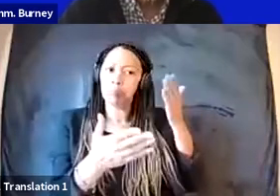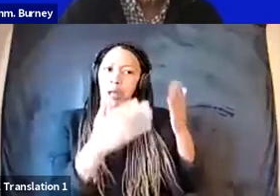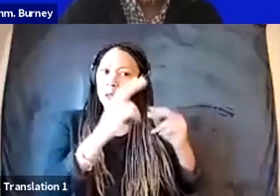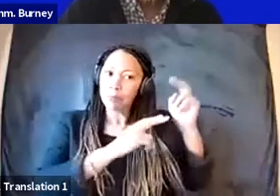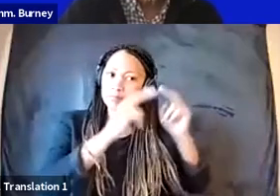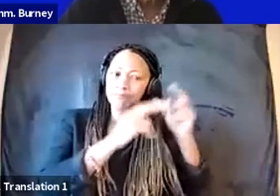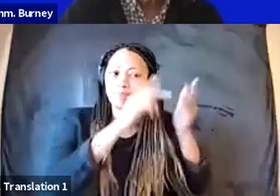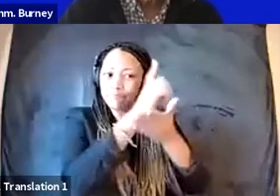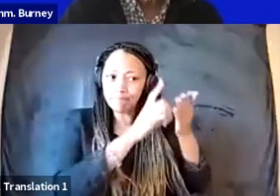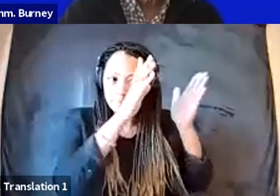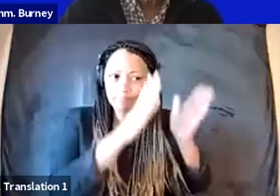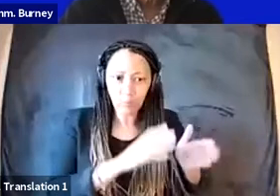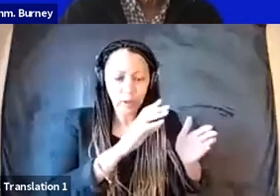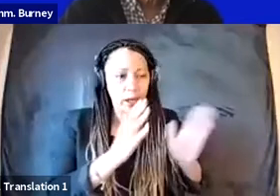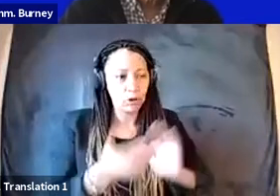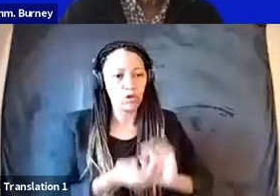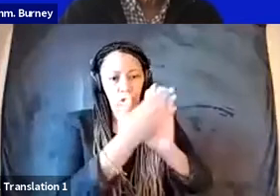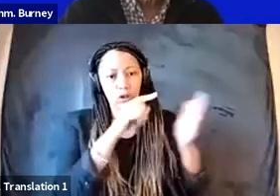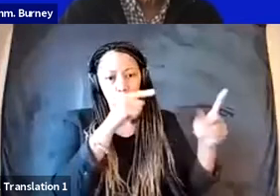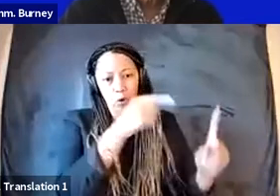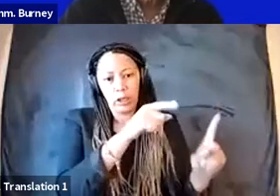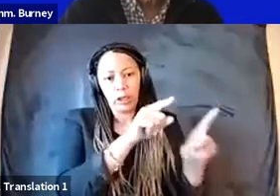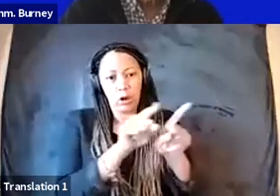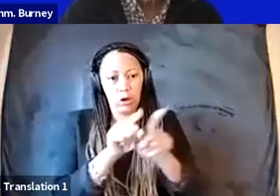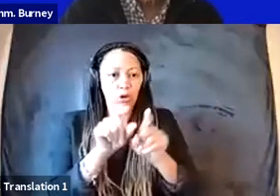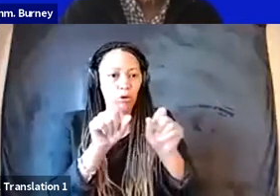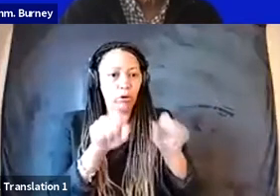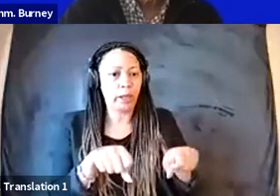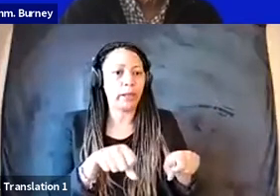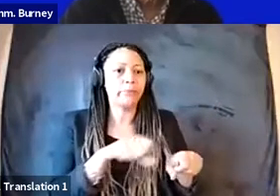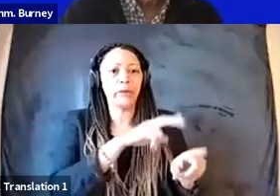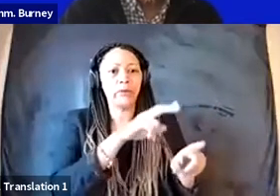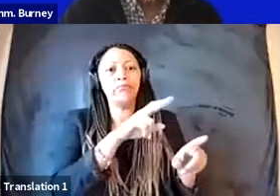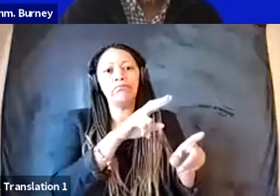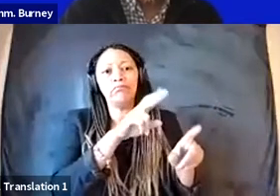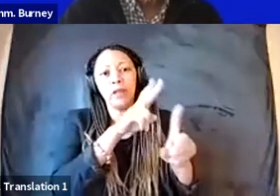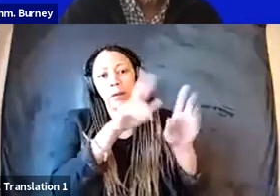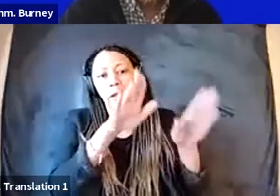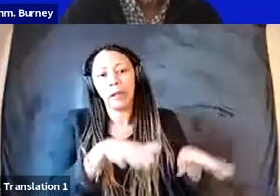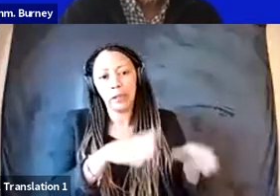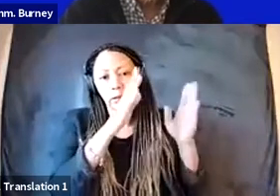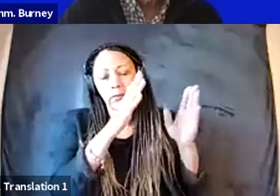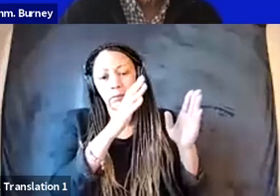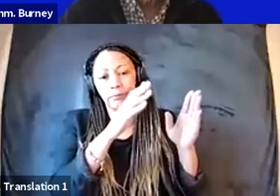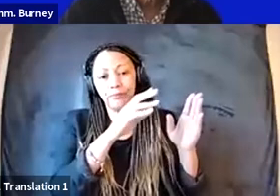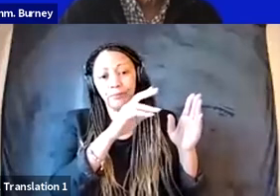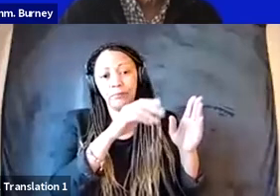point, and maybe Morris can speak from the applicant can speak to potential types of retail that could be successful